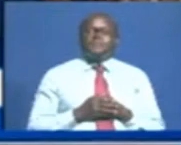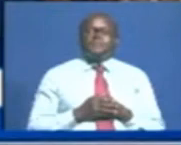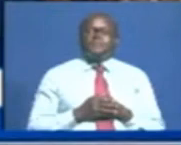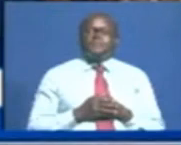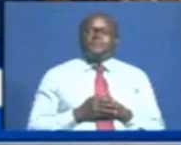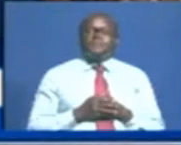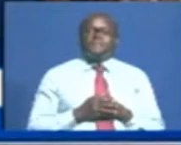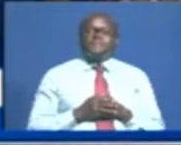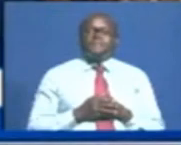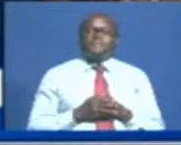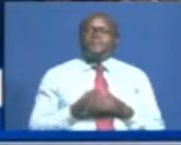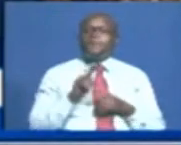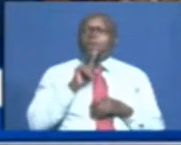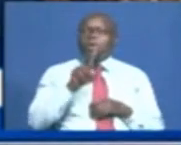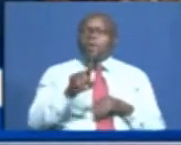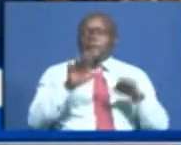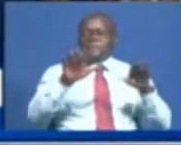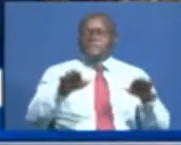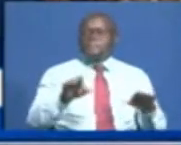other members.